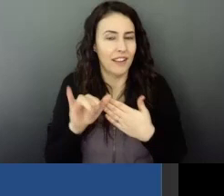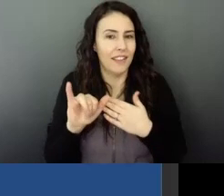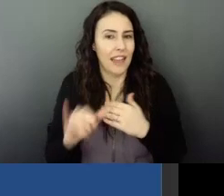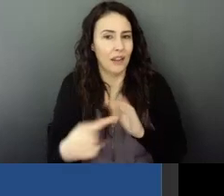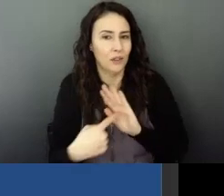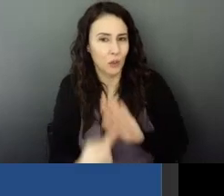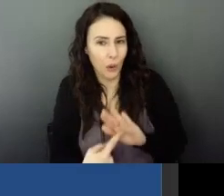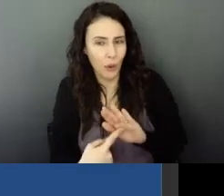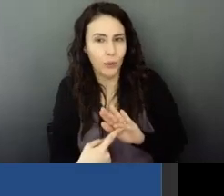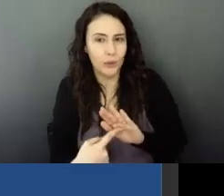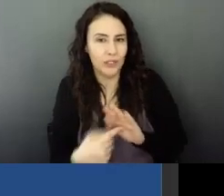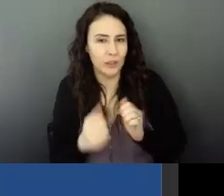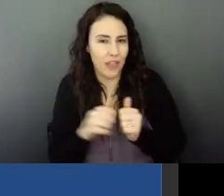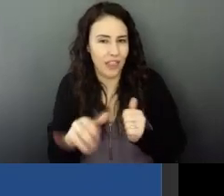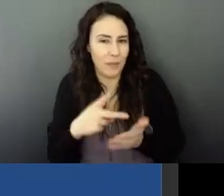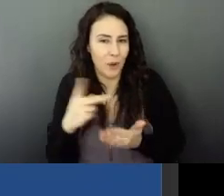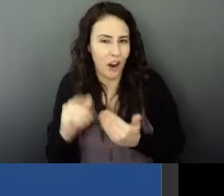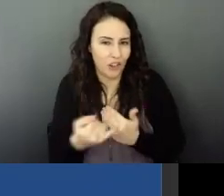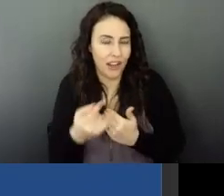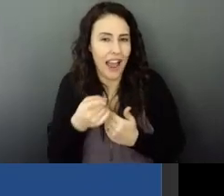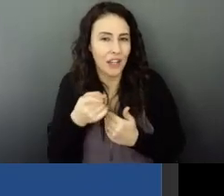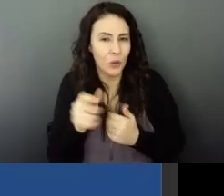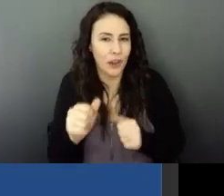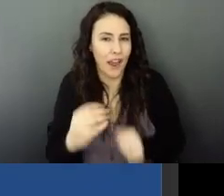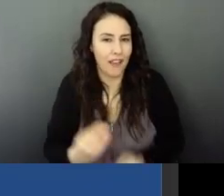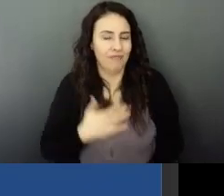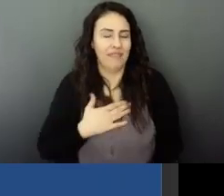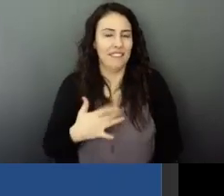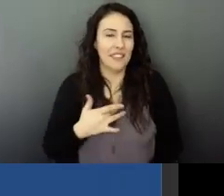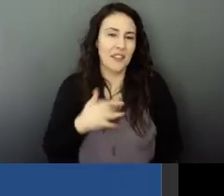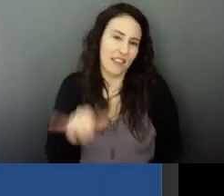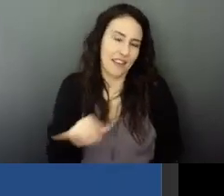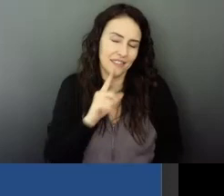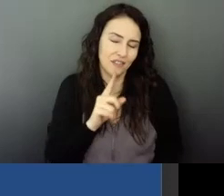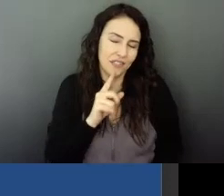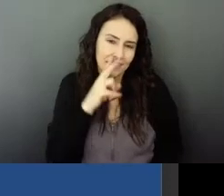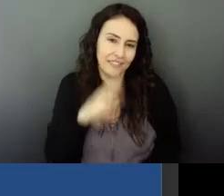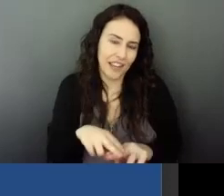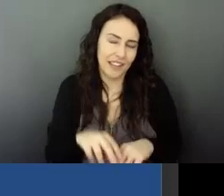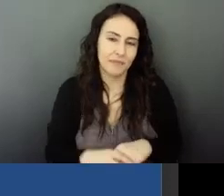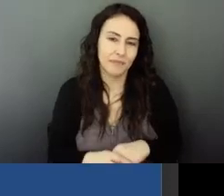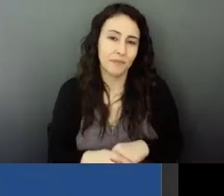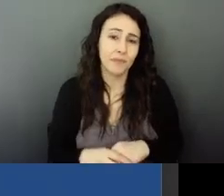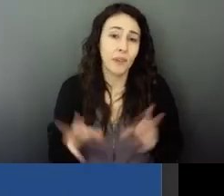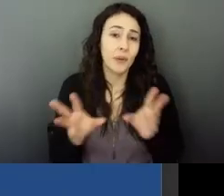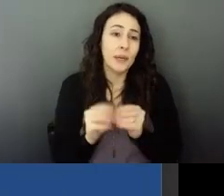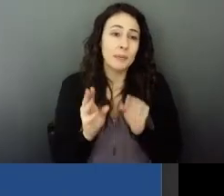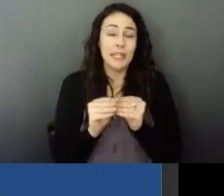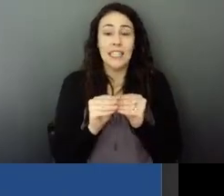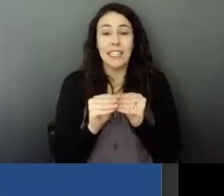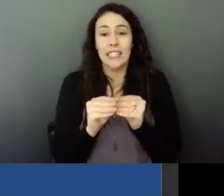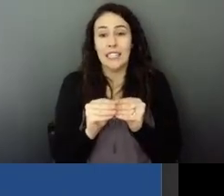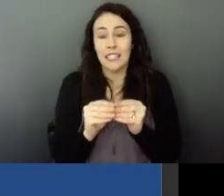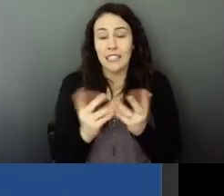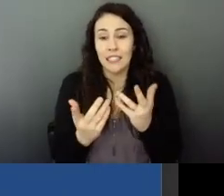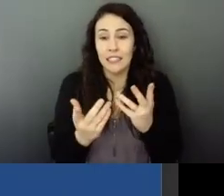project, and you can feel that as well, which is really fun. So meeting with students via Zoom is really my